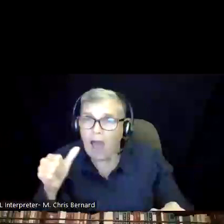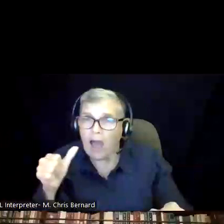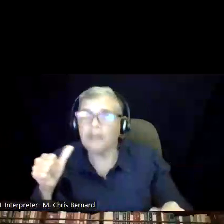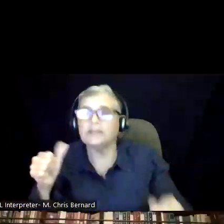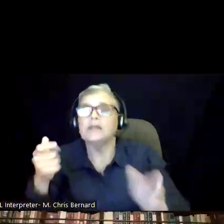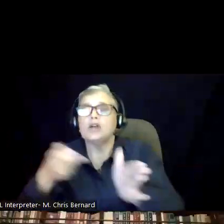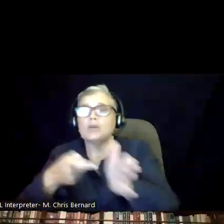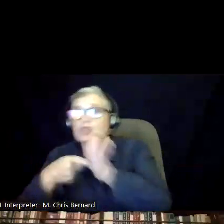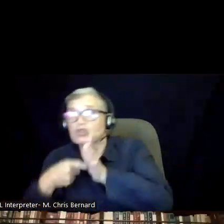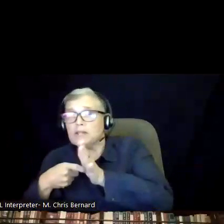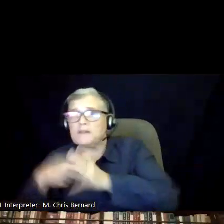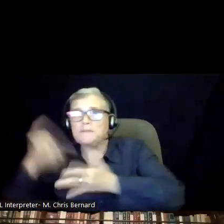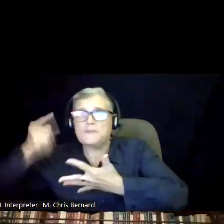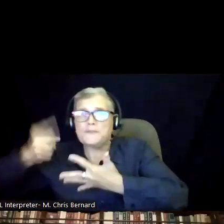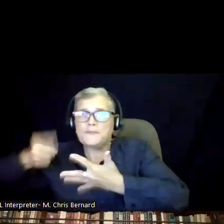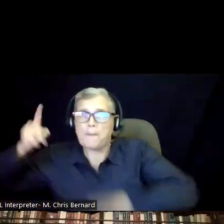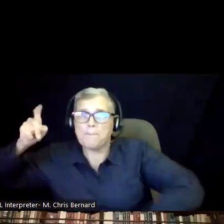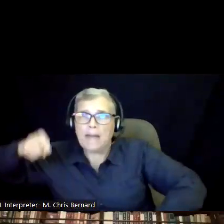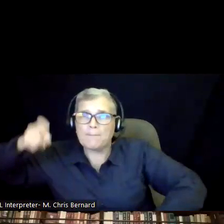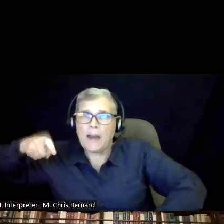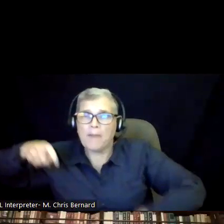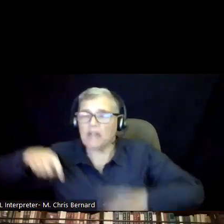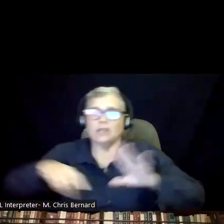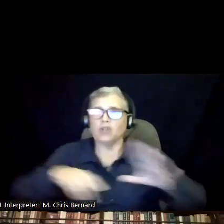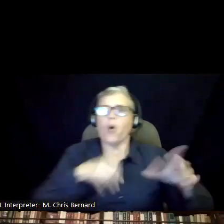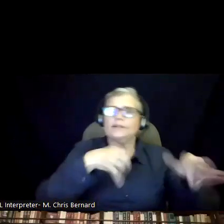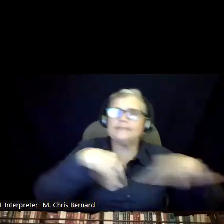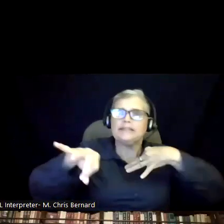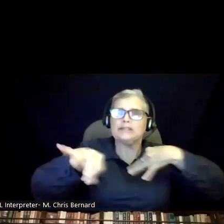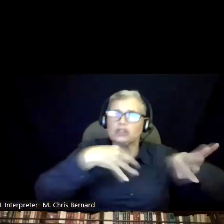descriptive. The model is not codified anywhere.